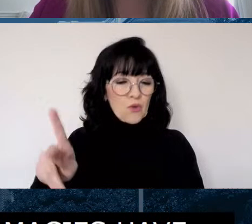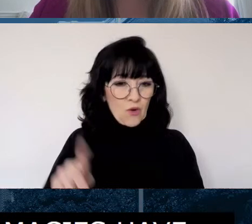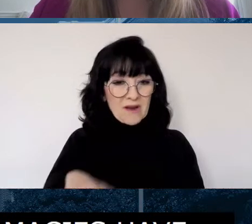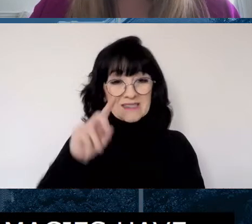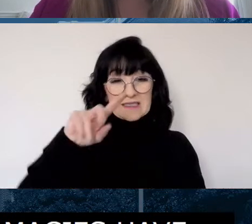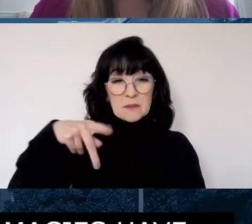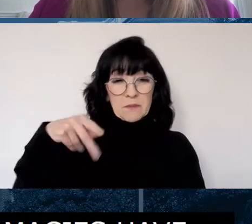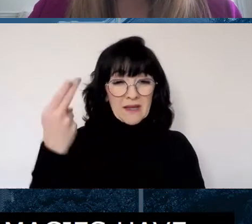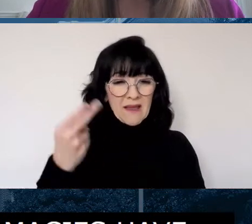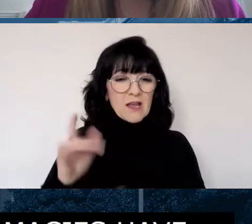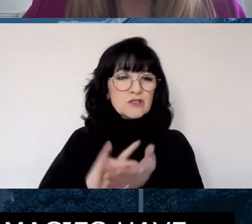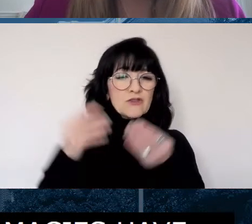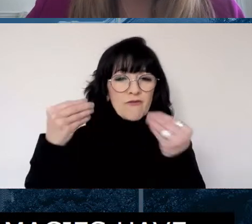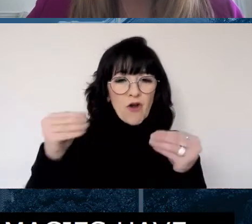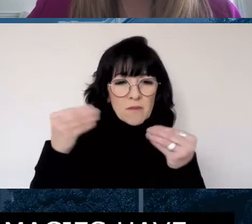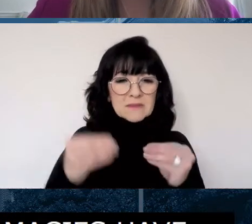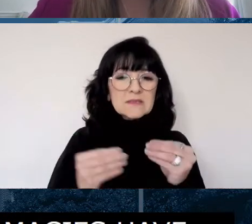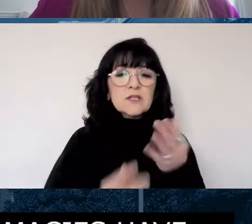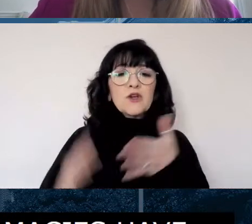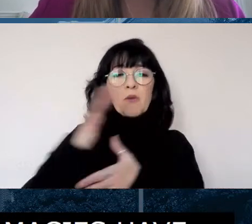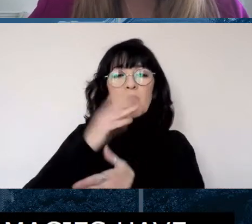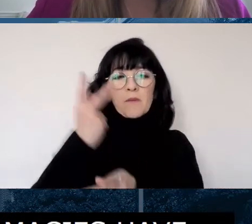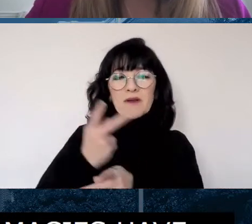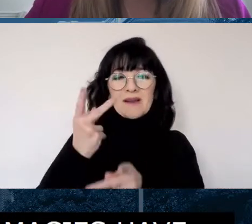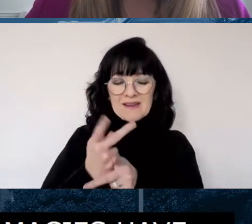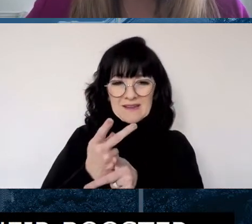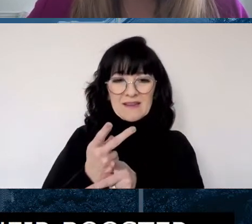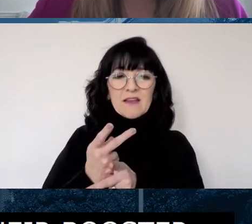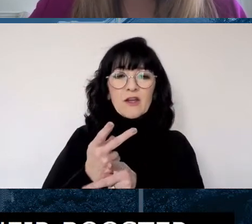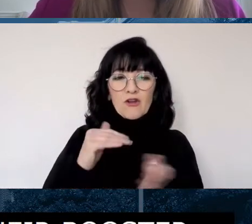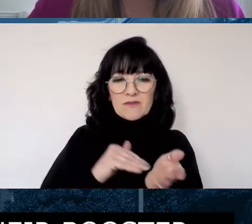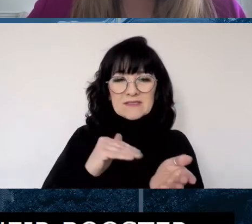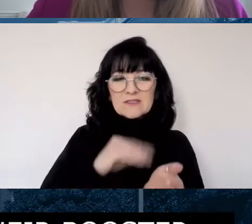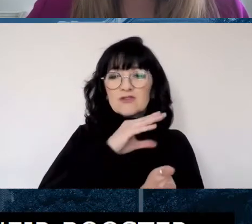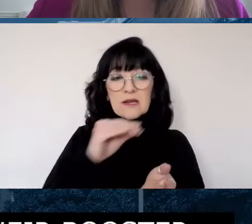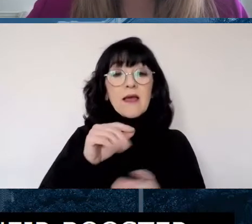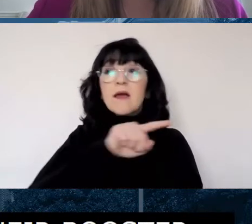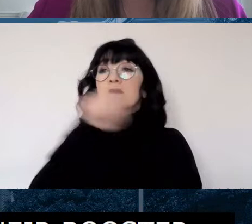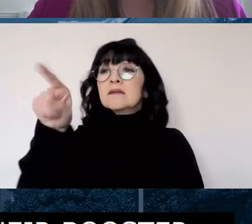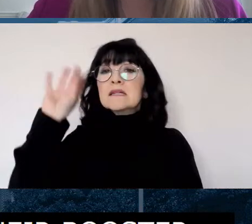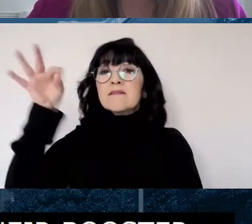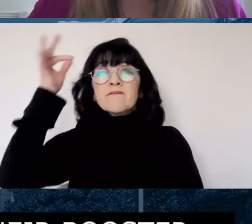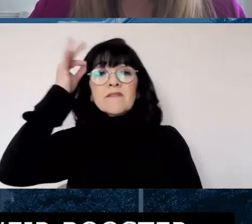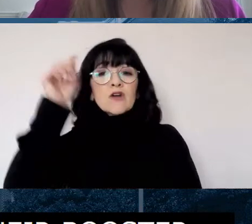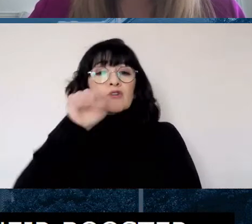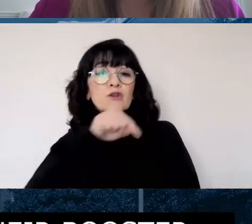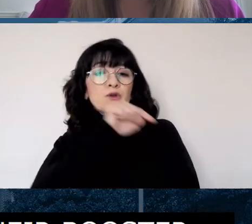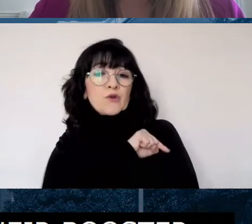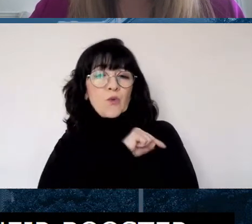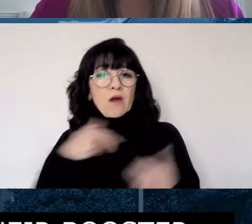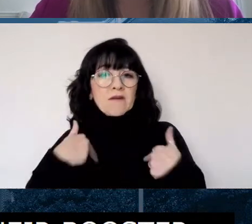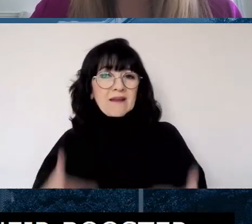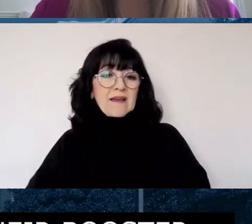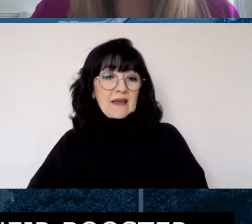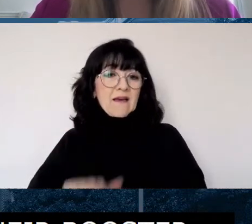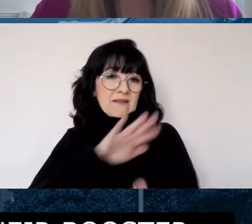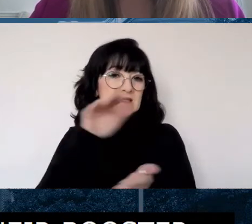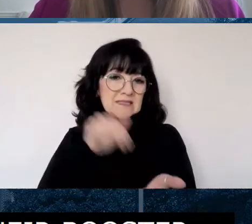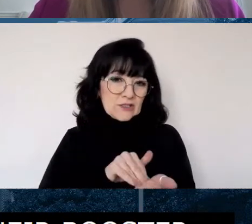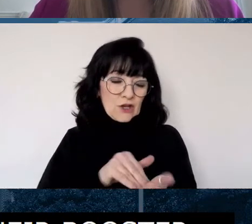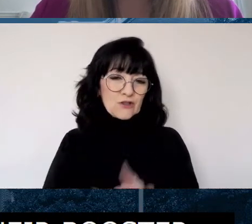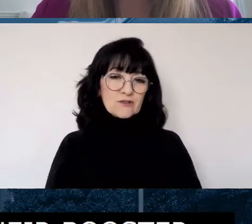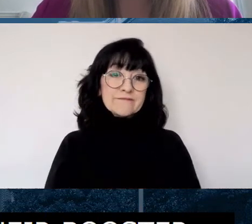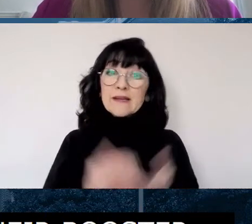health centers. So finally, there's some additional technology to help